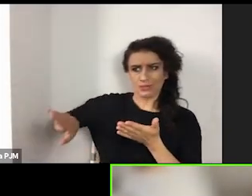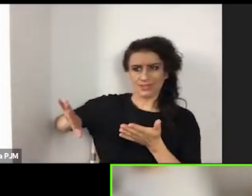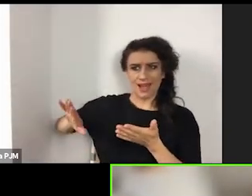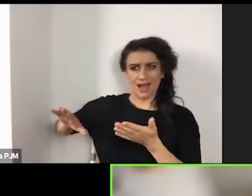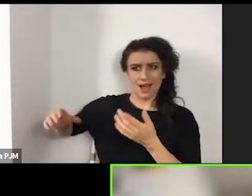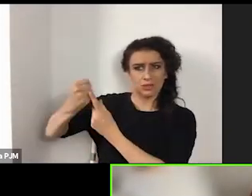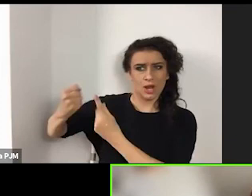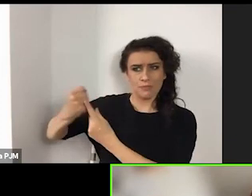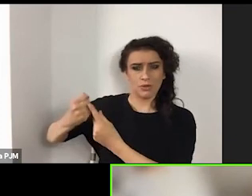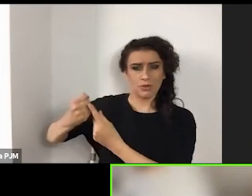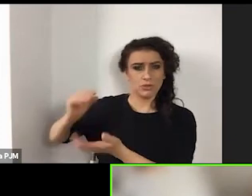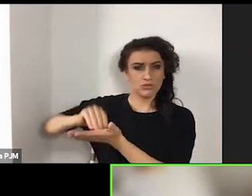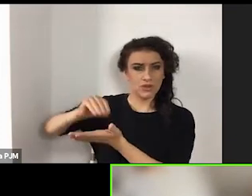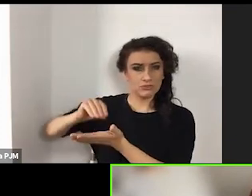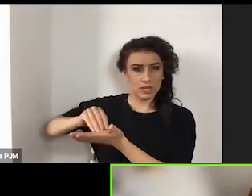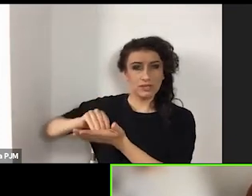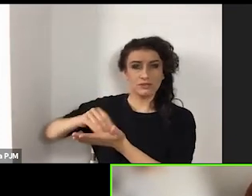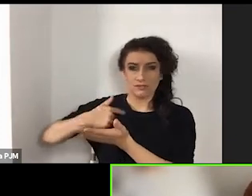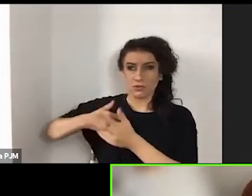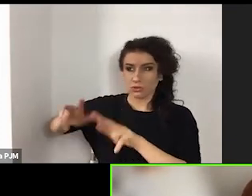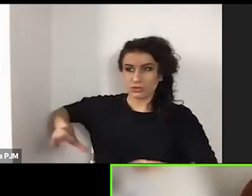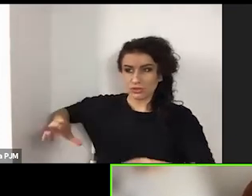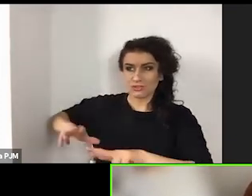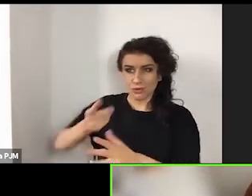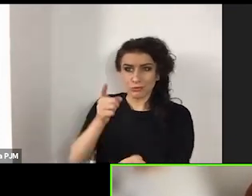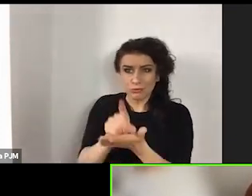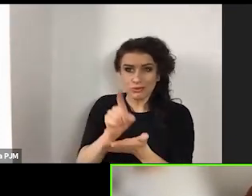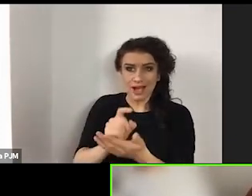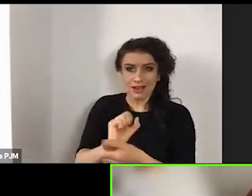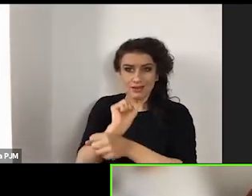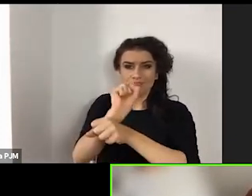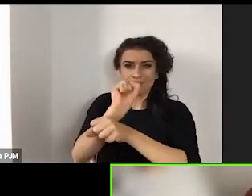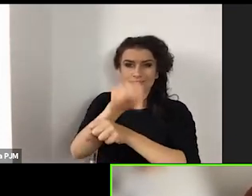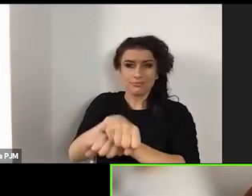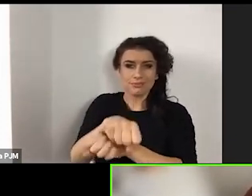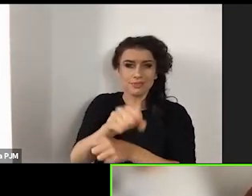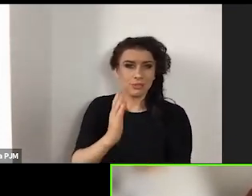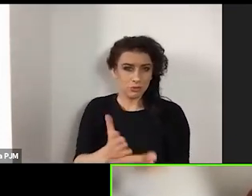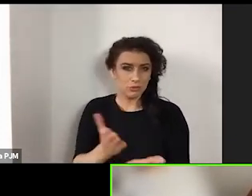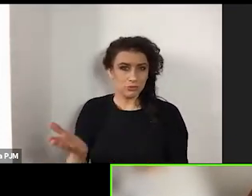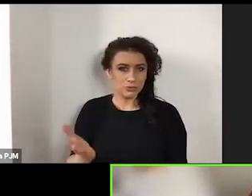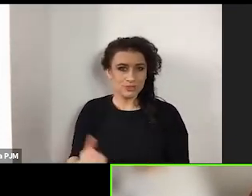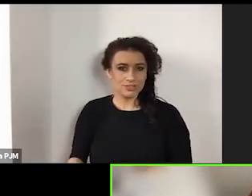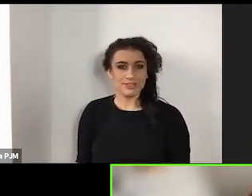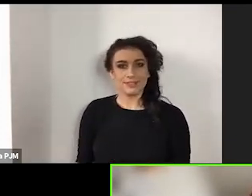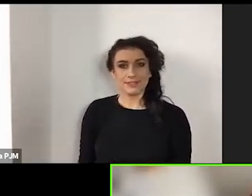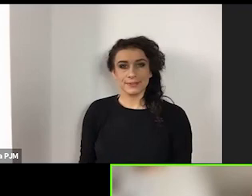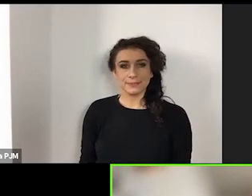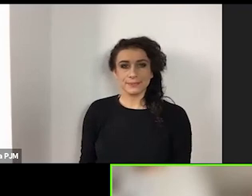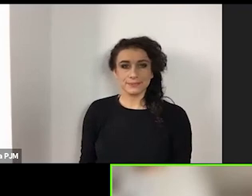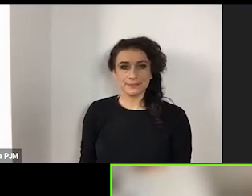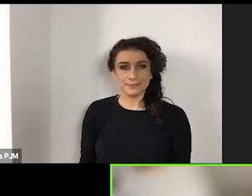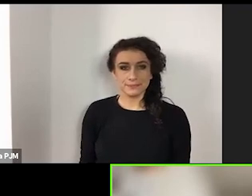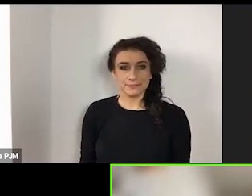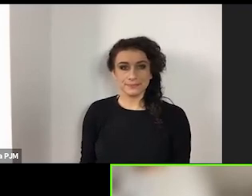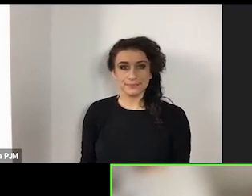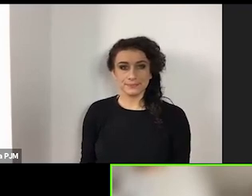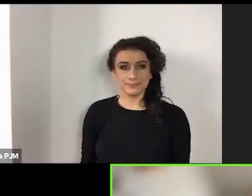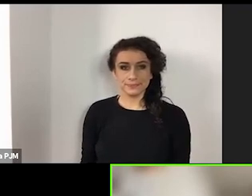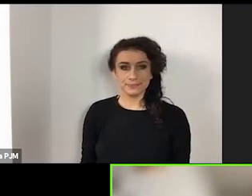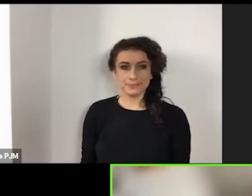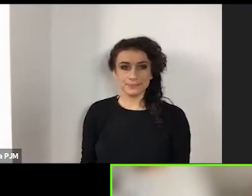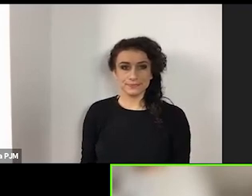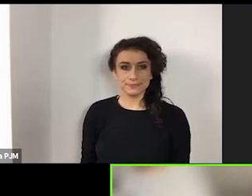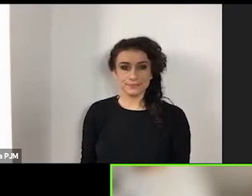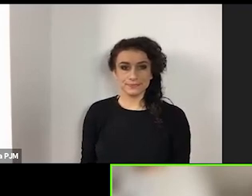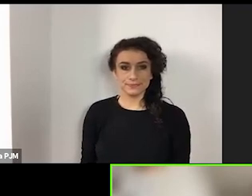go away, but they will repeat the same history. So that's why we added this empowerment pillar, which